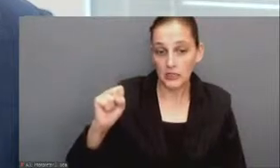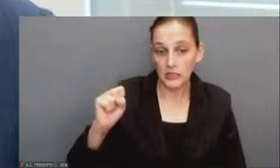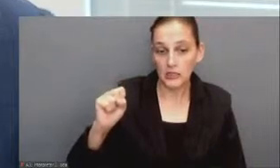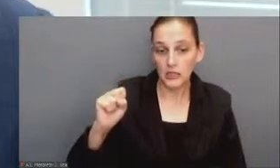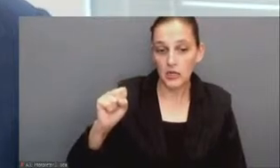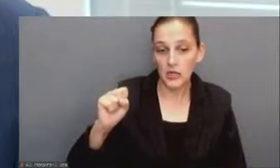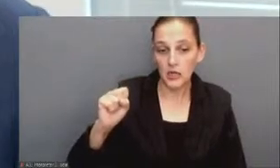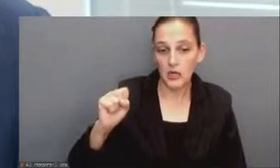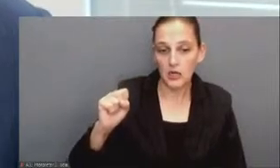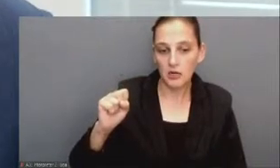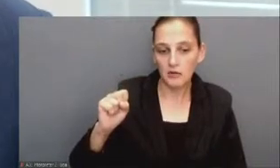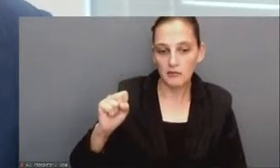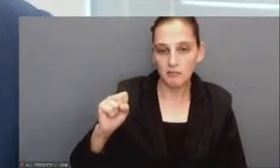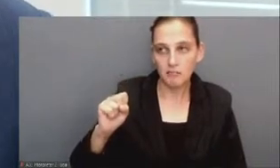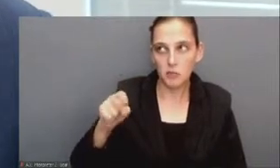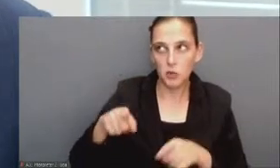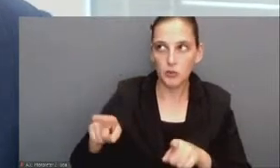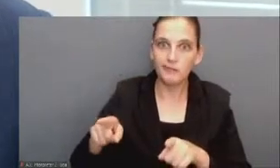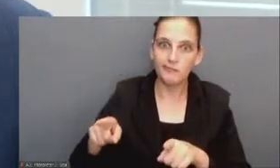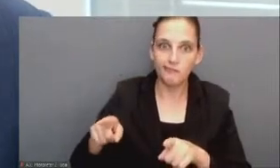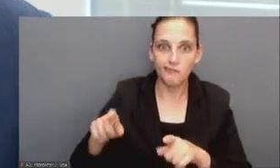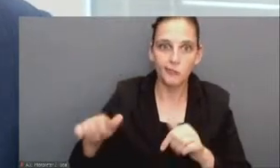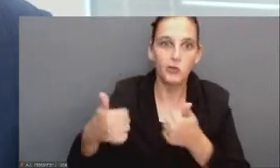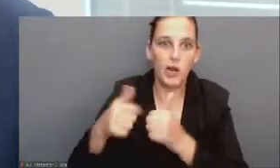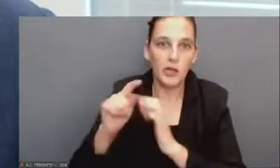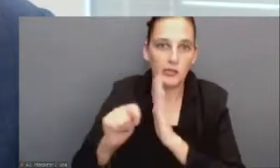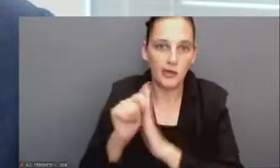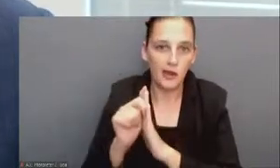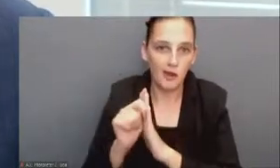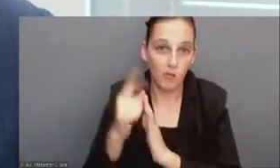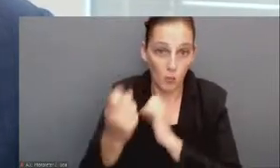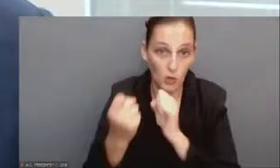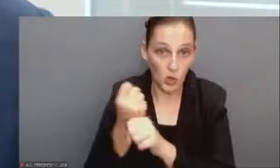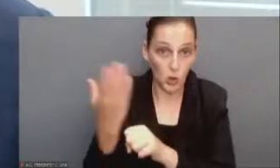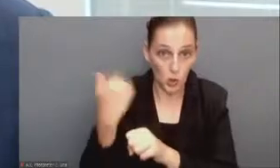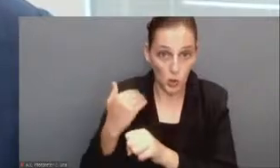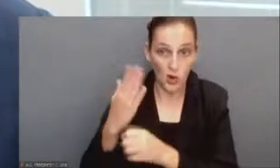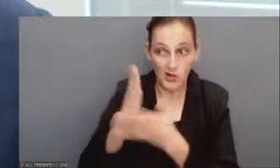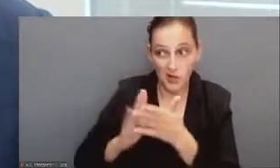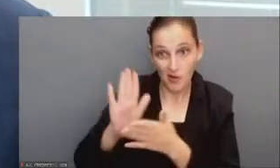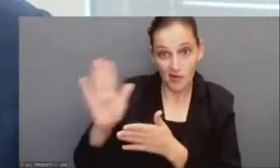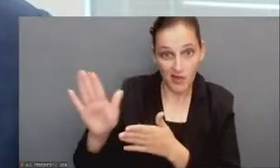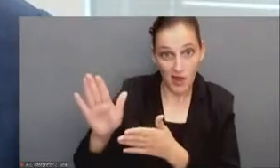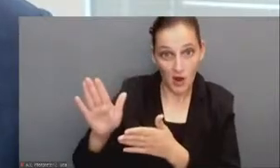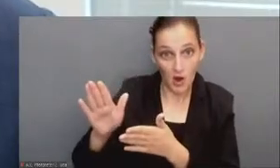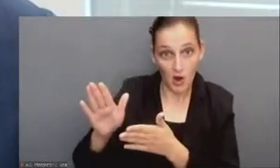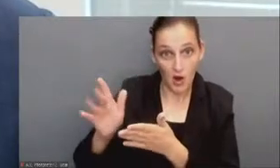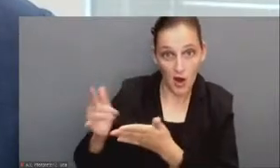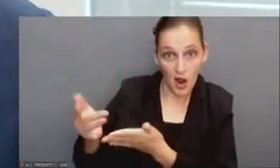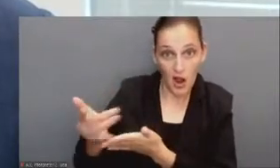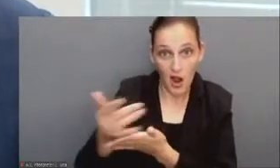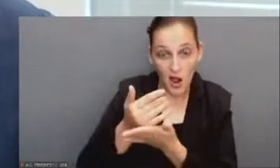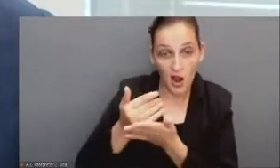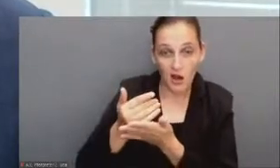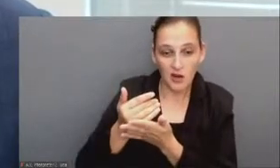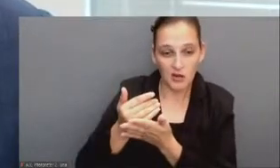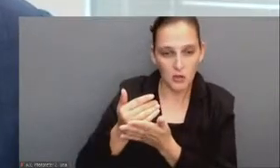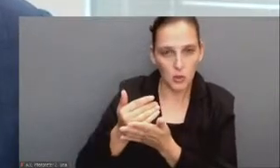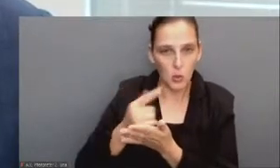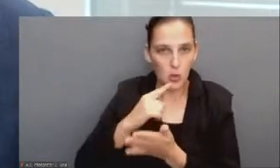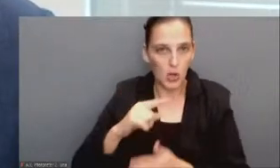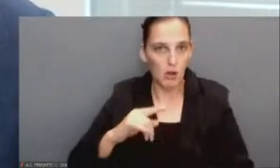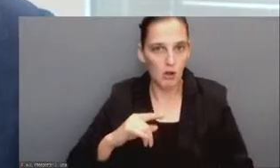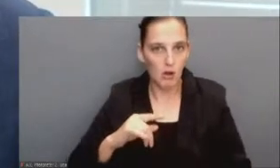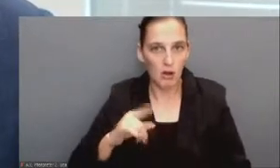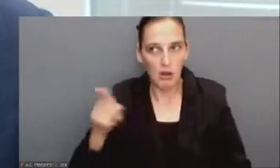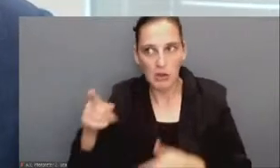the difficult moments, back a year ago, did frankly tend to advantage hospitals